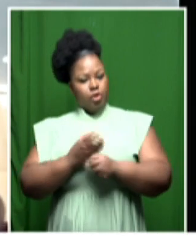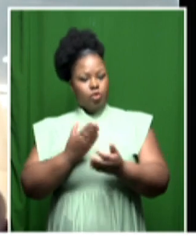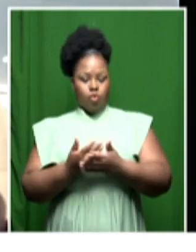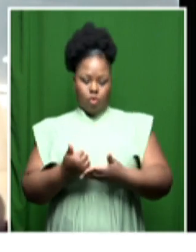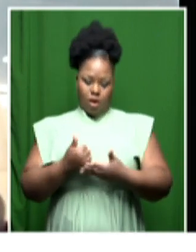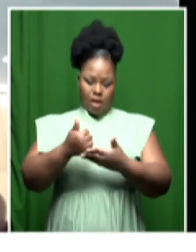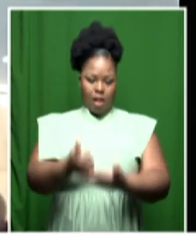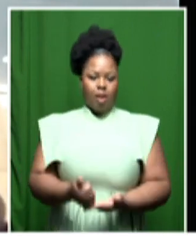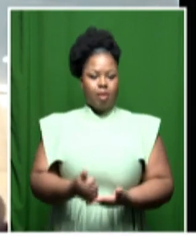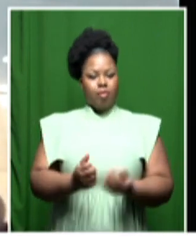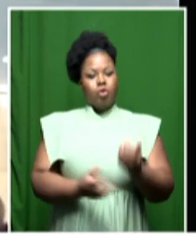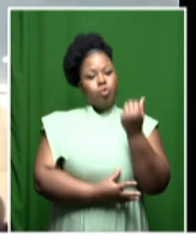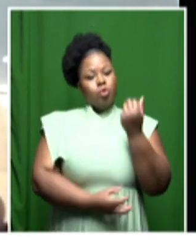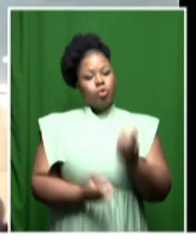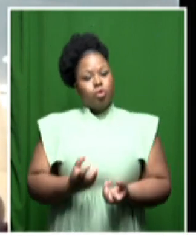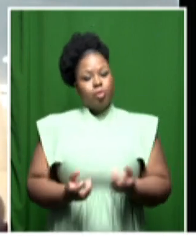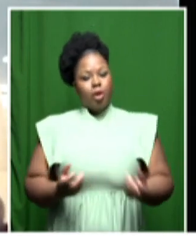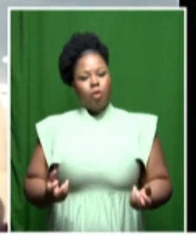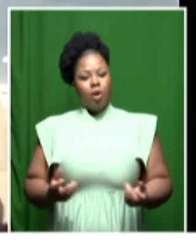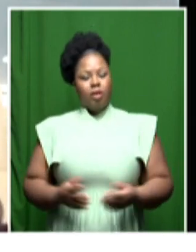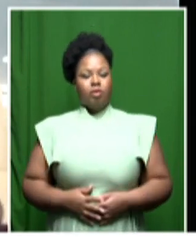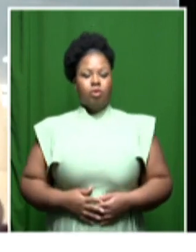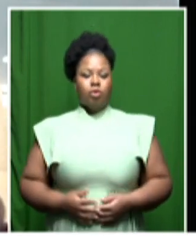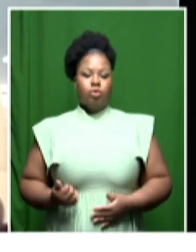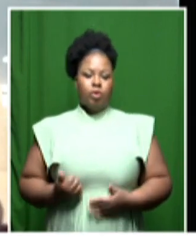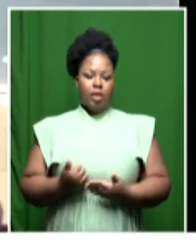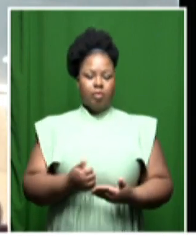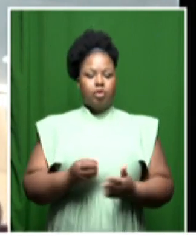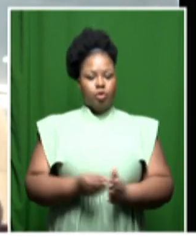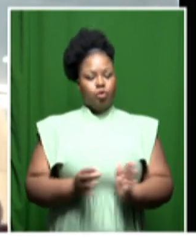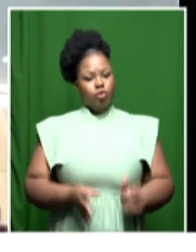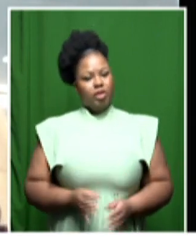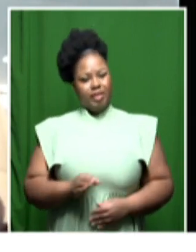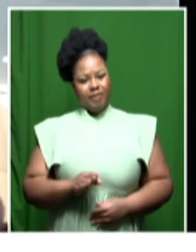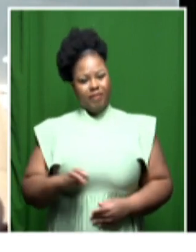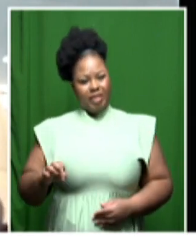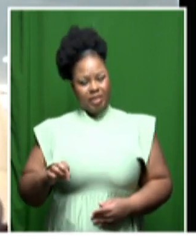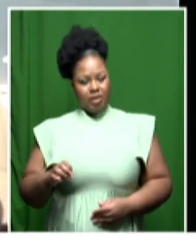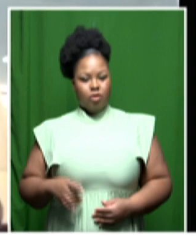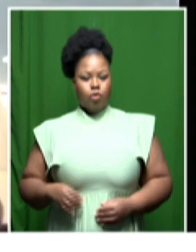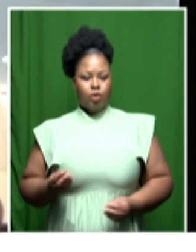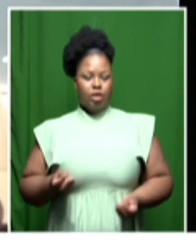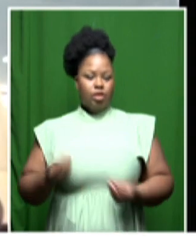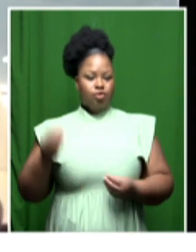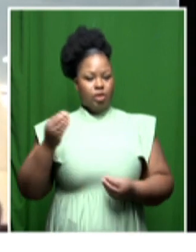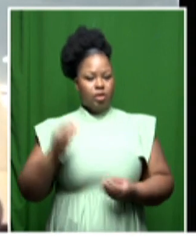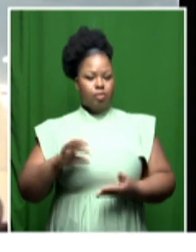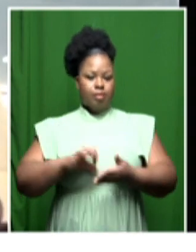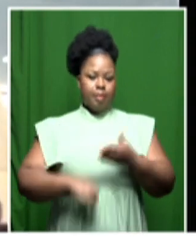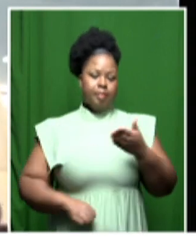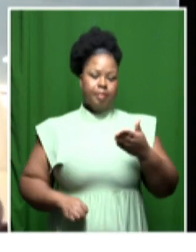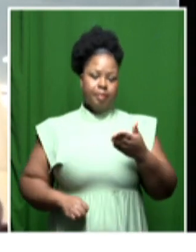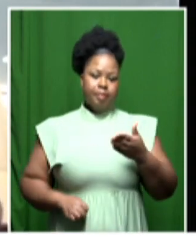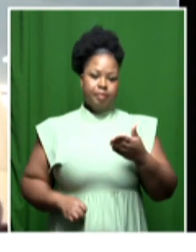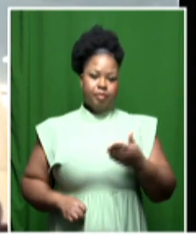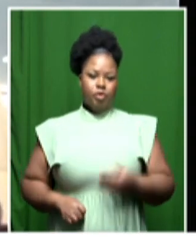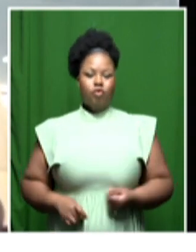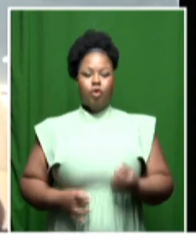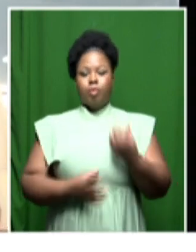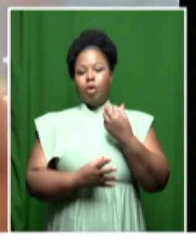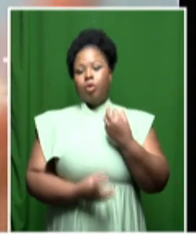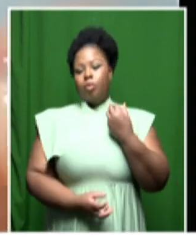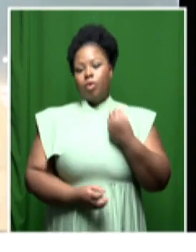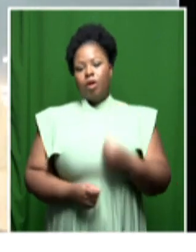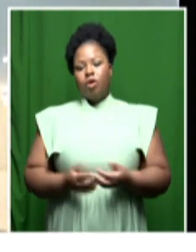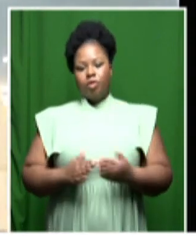in poverty, and we give this burden of huge student fees with interest from students that come from impoverished backgrounds,